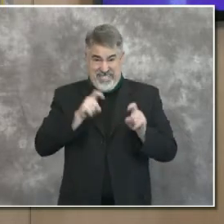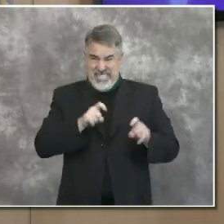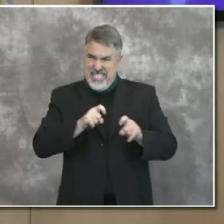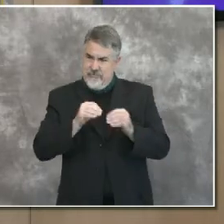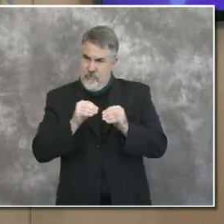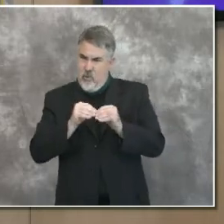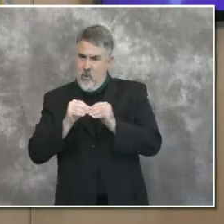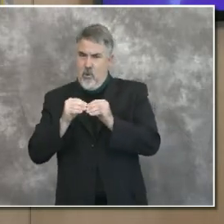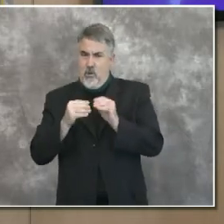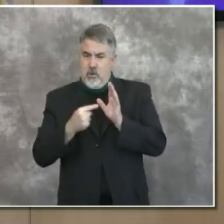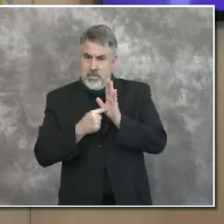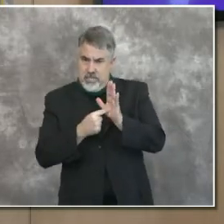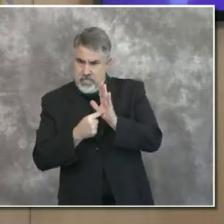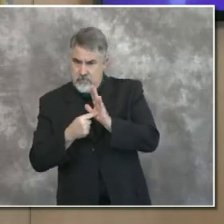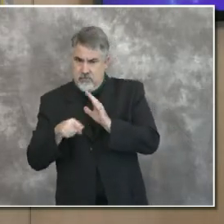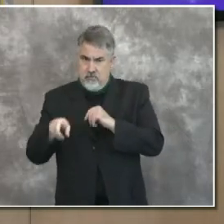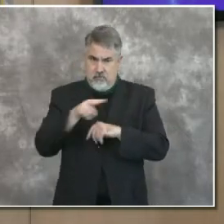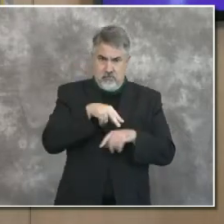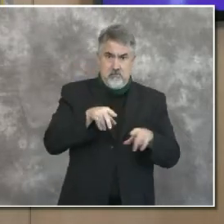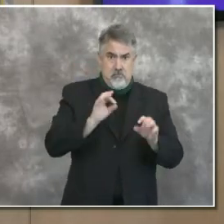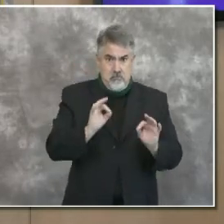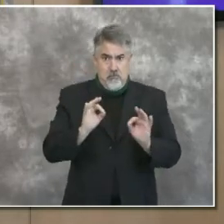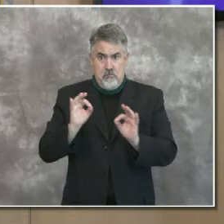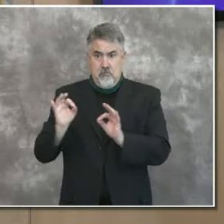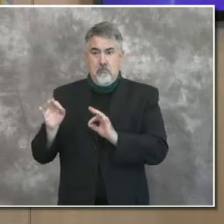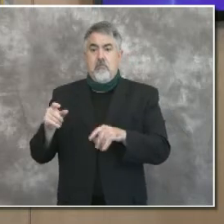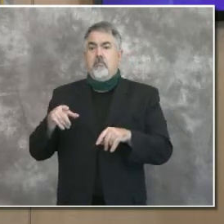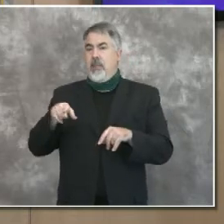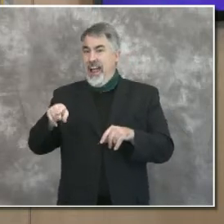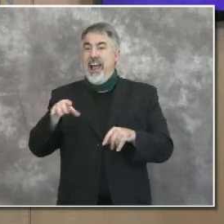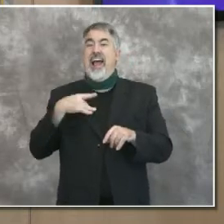appropriate to be tested, quickly find others that they may have been in